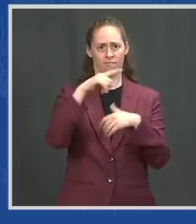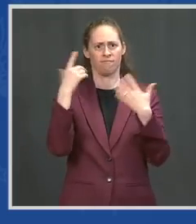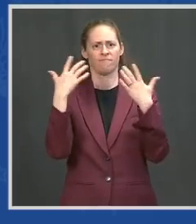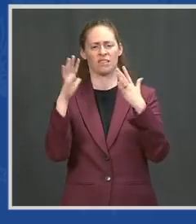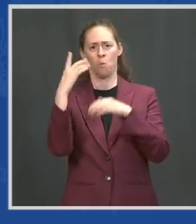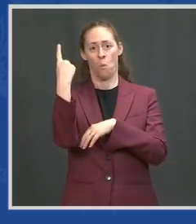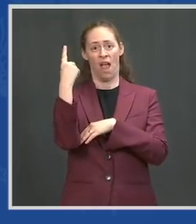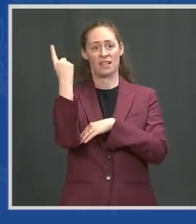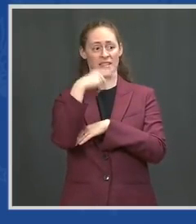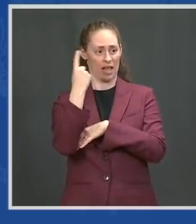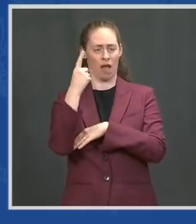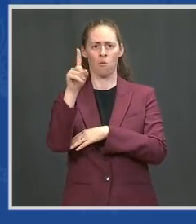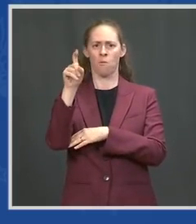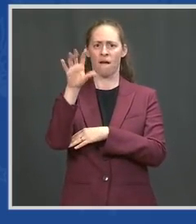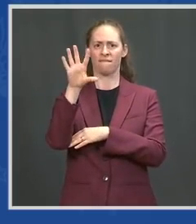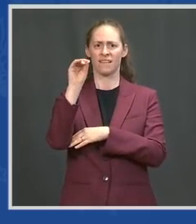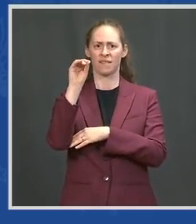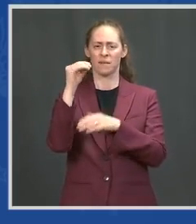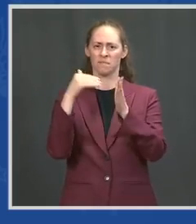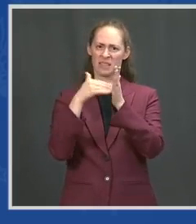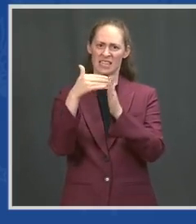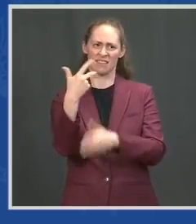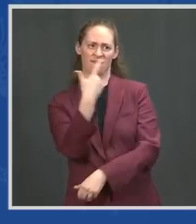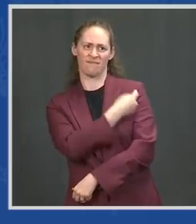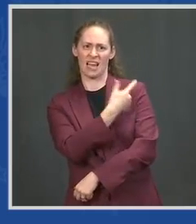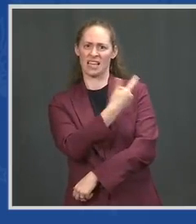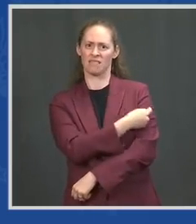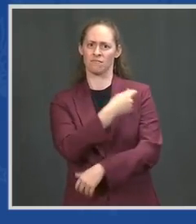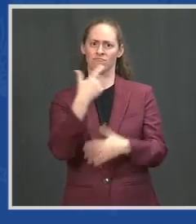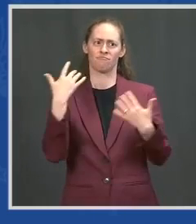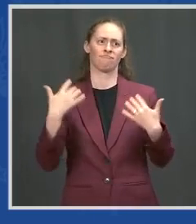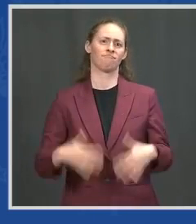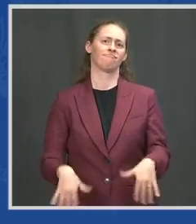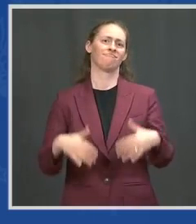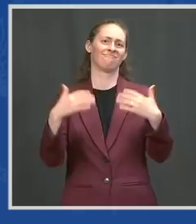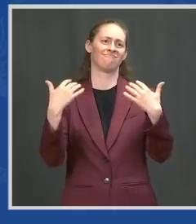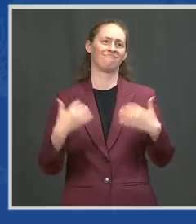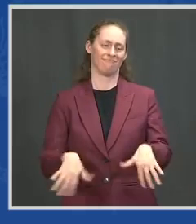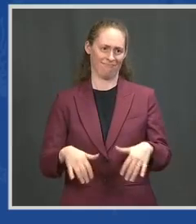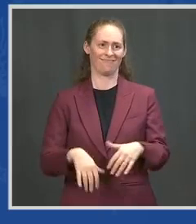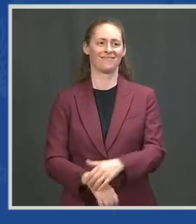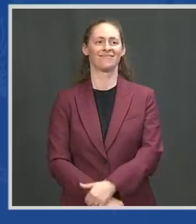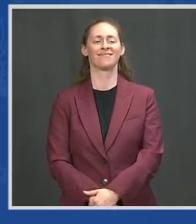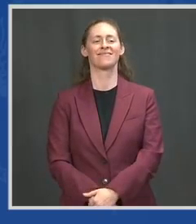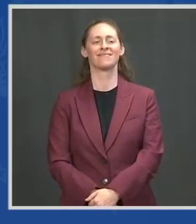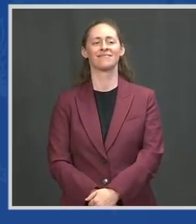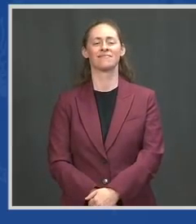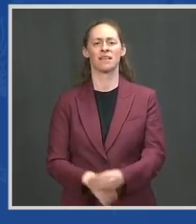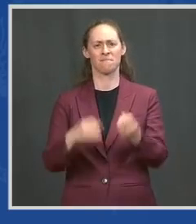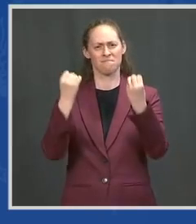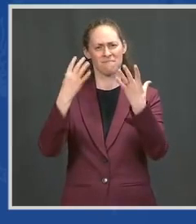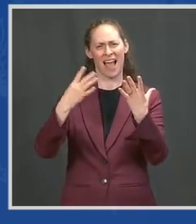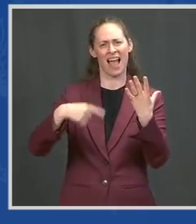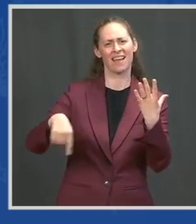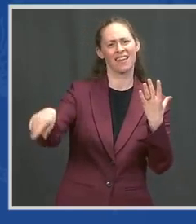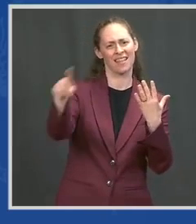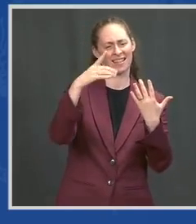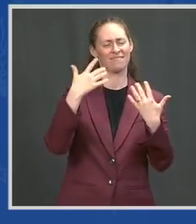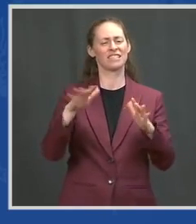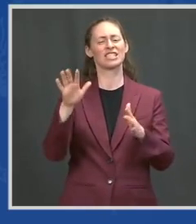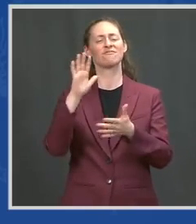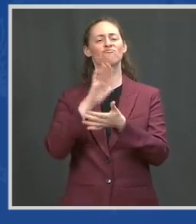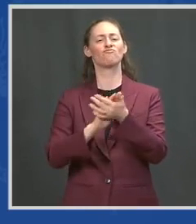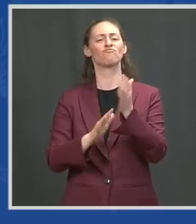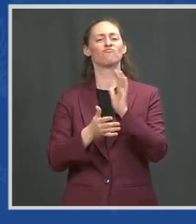fully vaccinated. And among our most vulnerable population, seniors, we're nearing 85% of those who've gotten their first